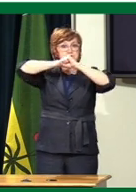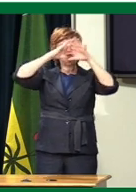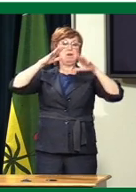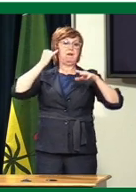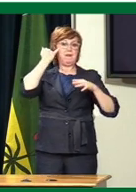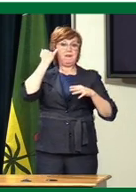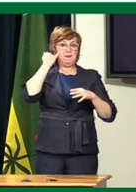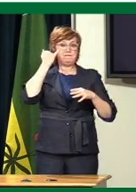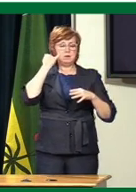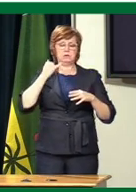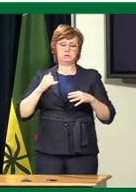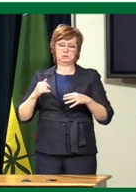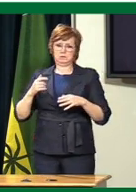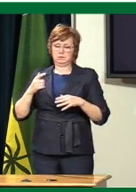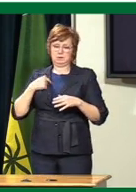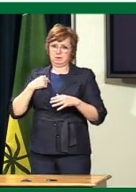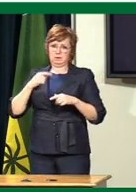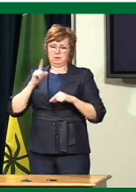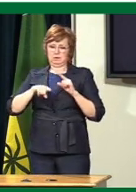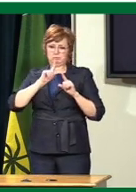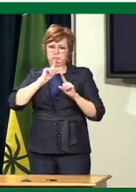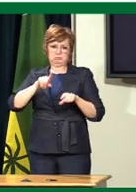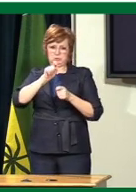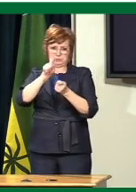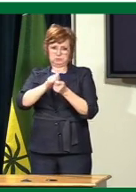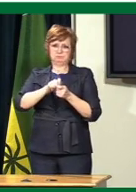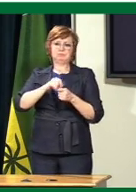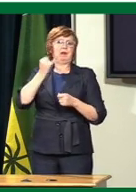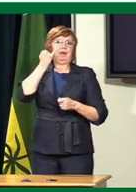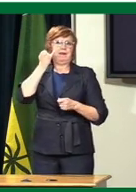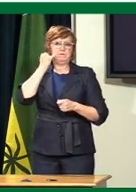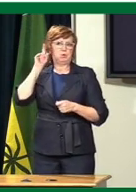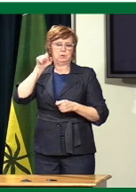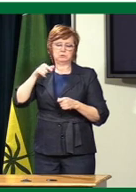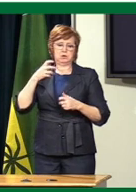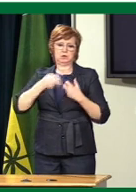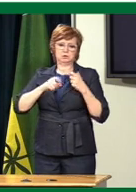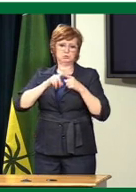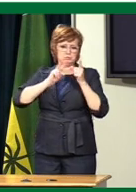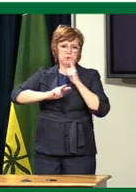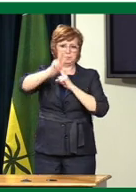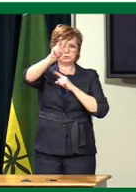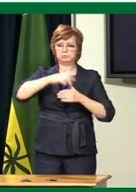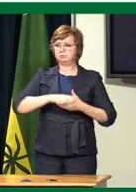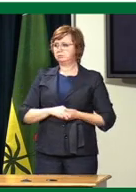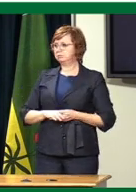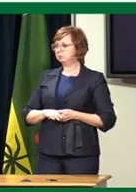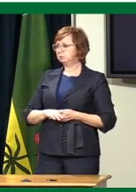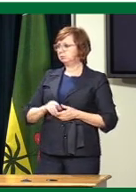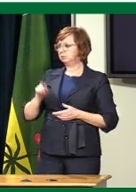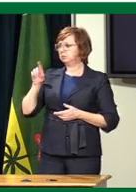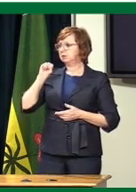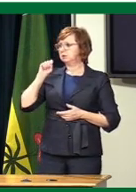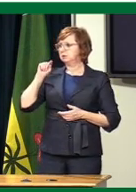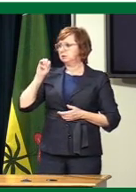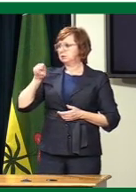typically would happen, but without knowing all the specifics, I'll leave it at that. We'll go to a question in the room, please.